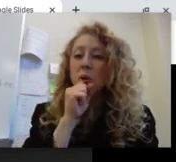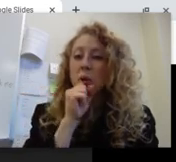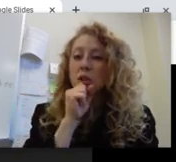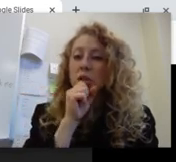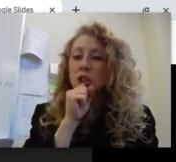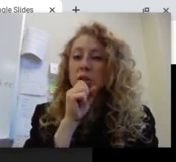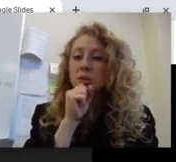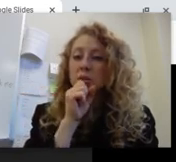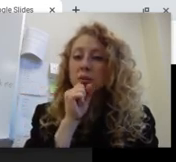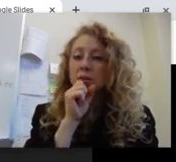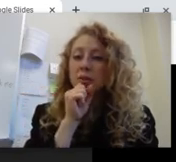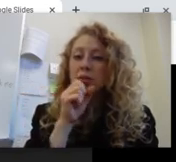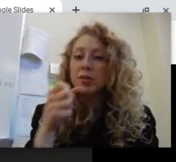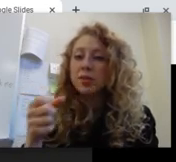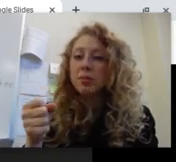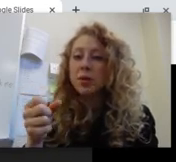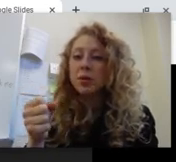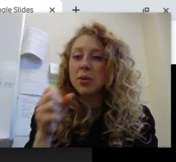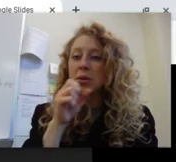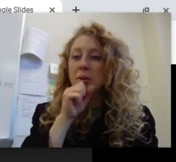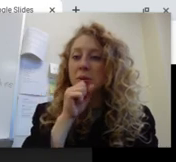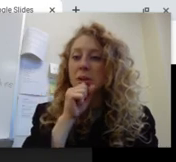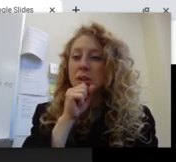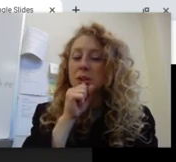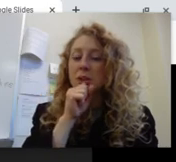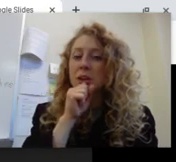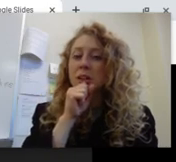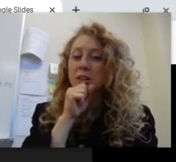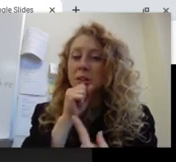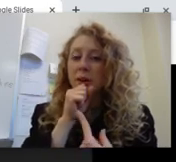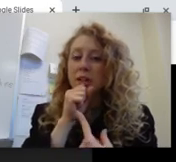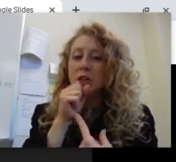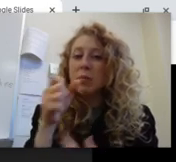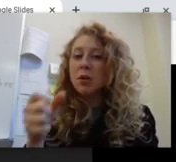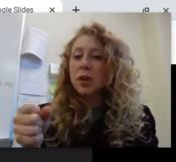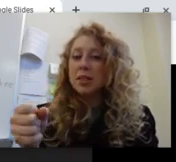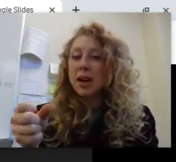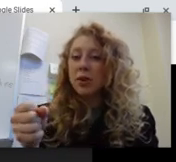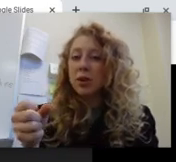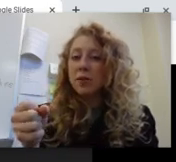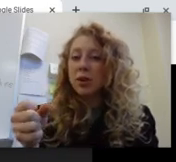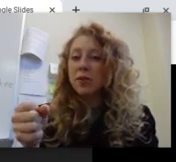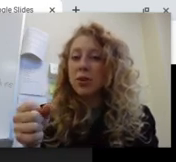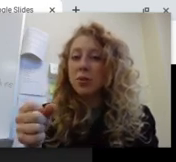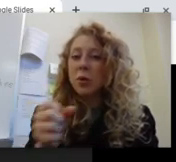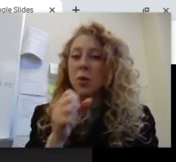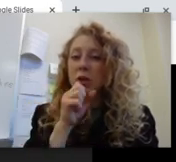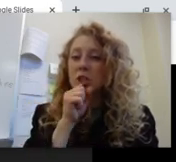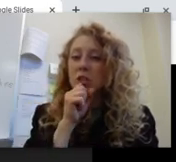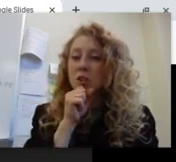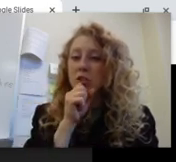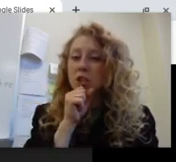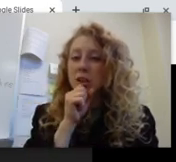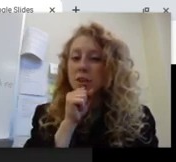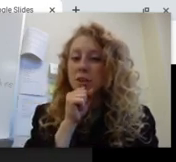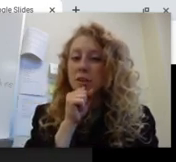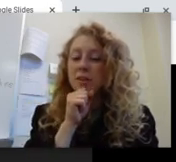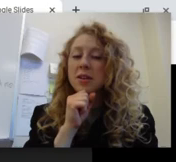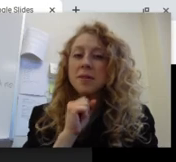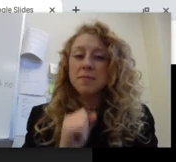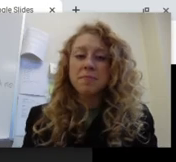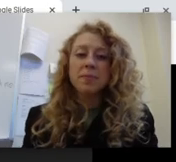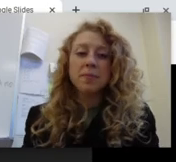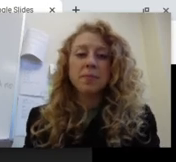and orange. Milk, orange. It's the location. Milk is out here in front of you. Orange is on your chin.